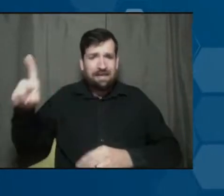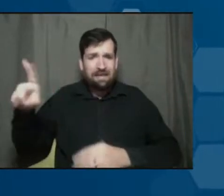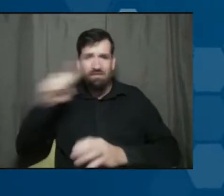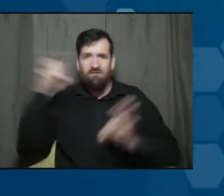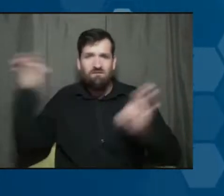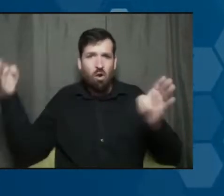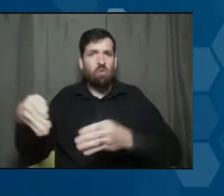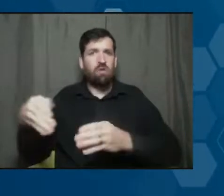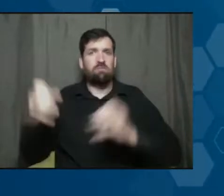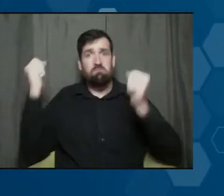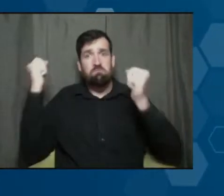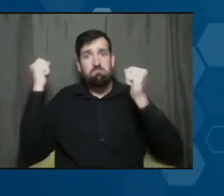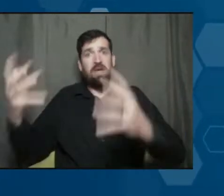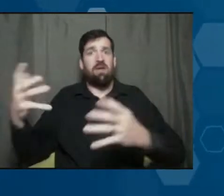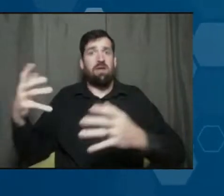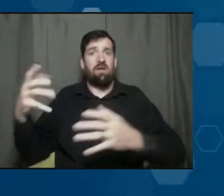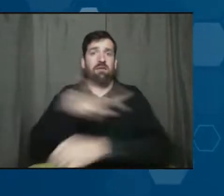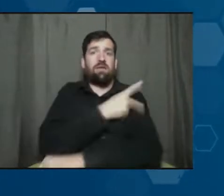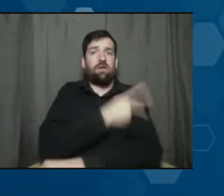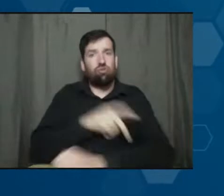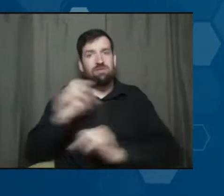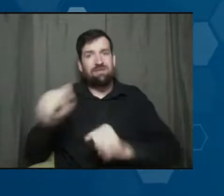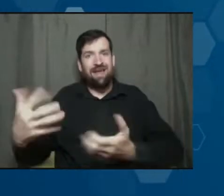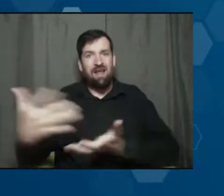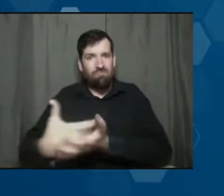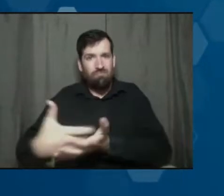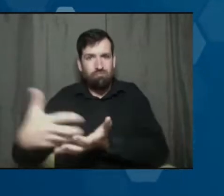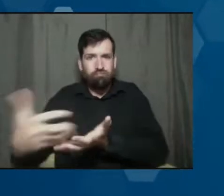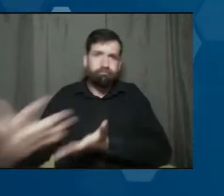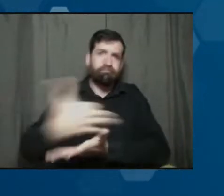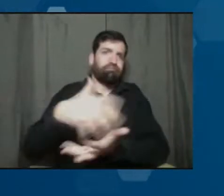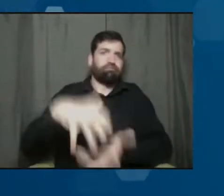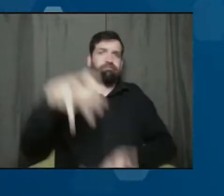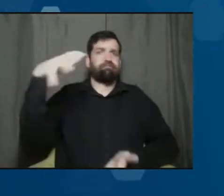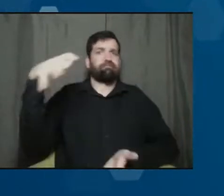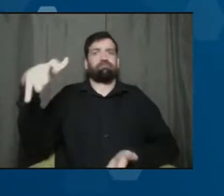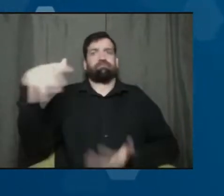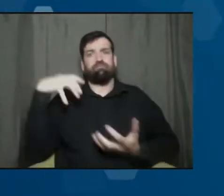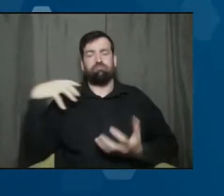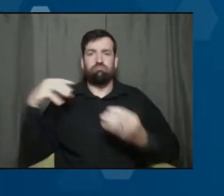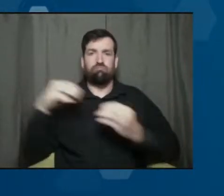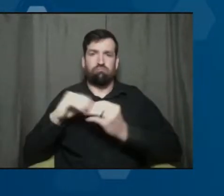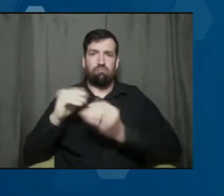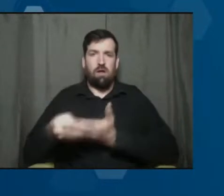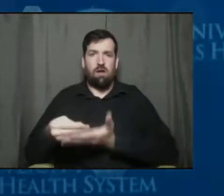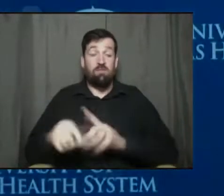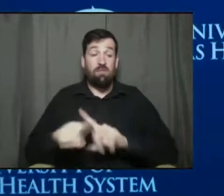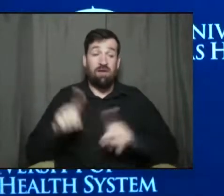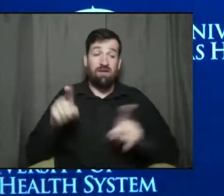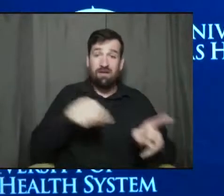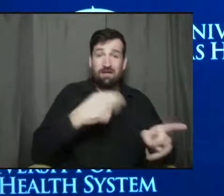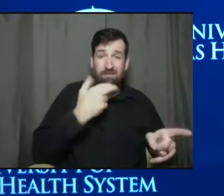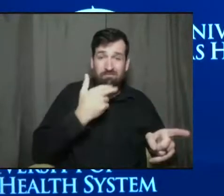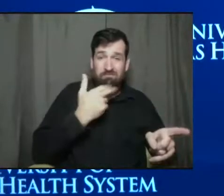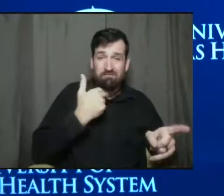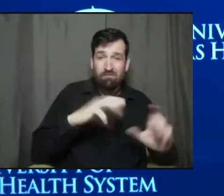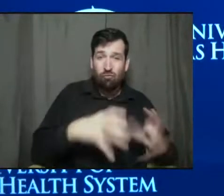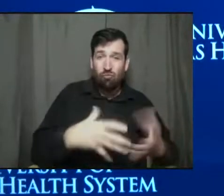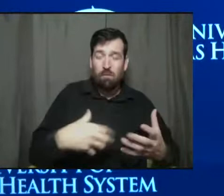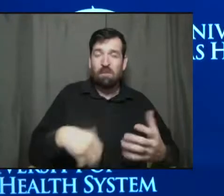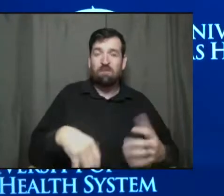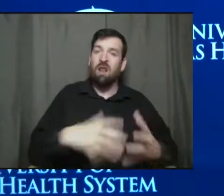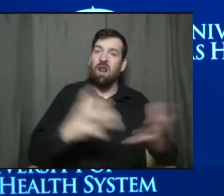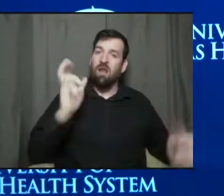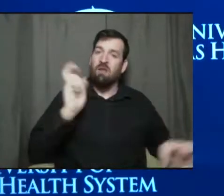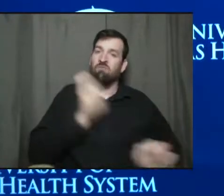make a lot of money off those drug trials eventually if they have a good drug. But in a small number of patients, it takes an unusual group of people, lots of hard work